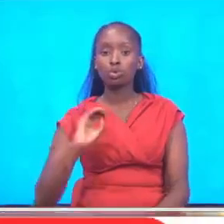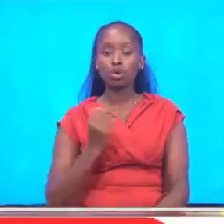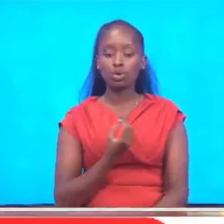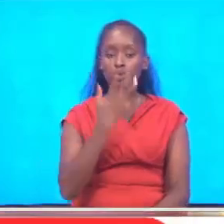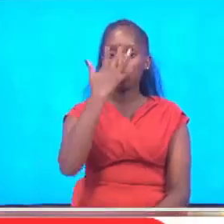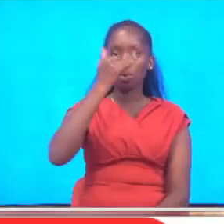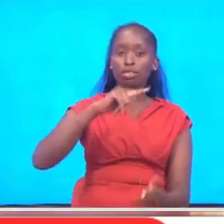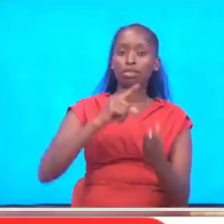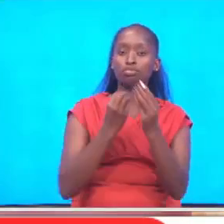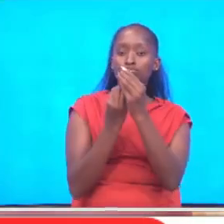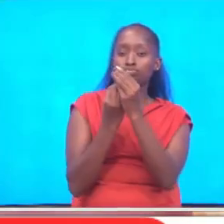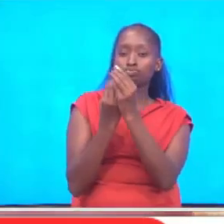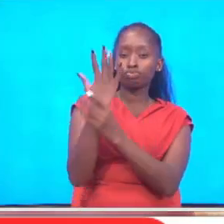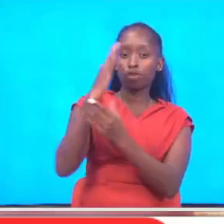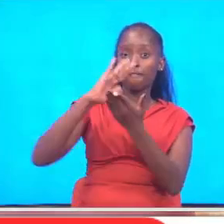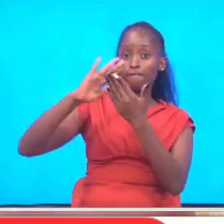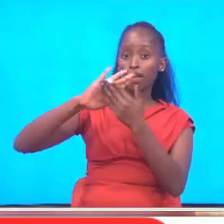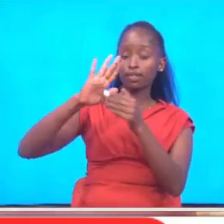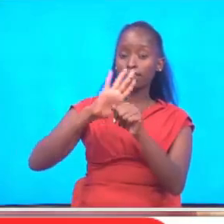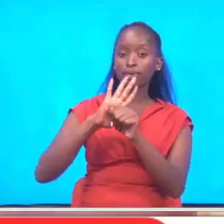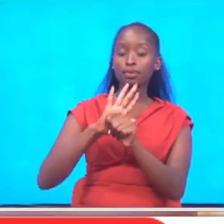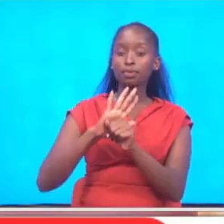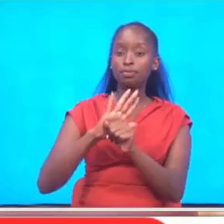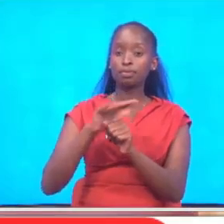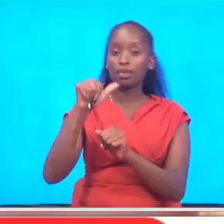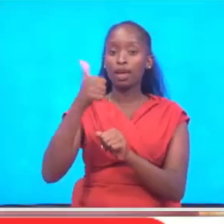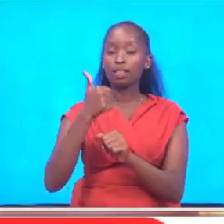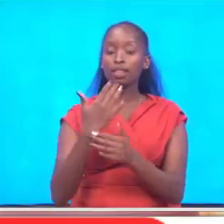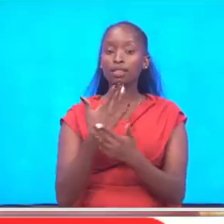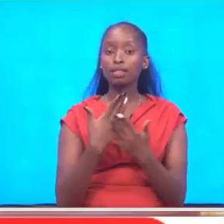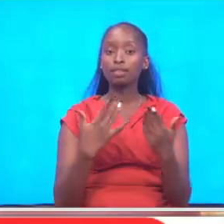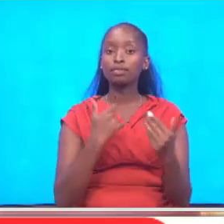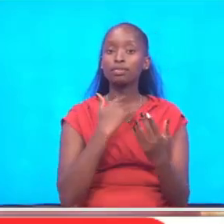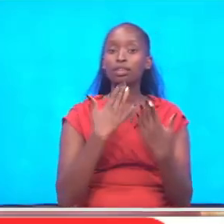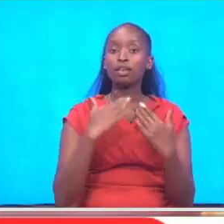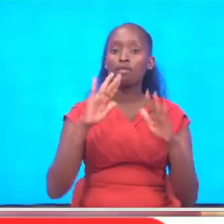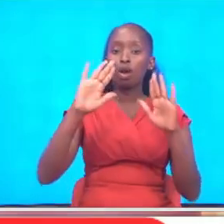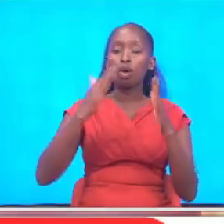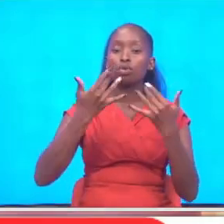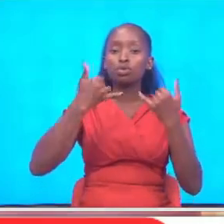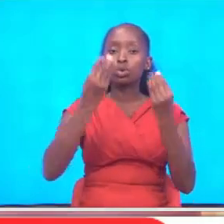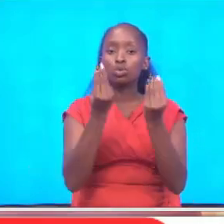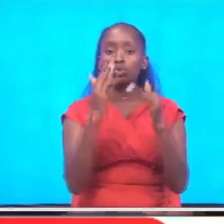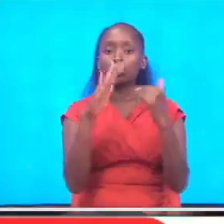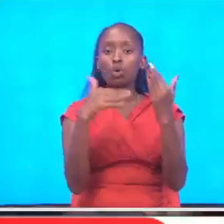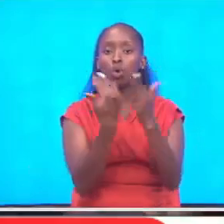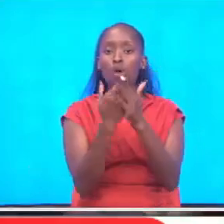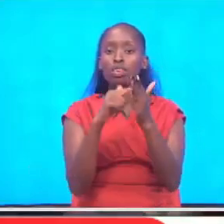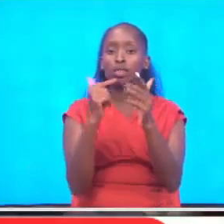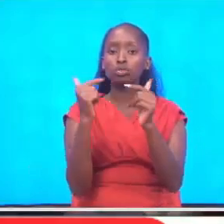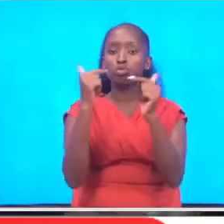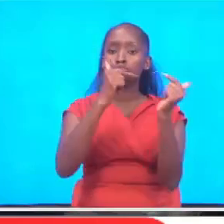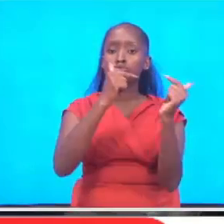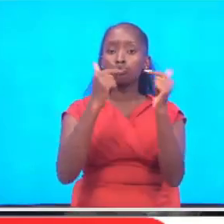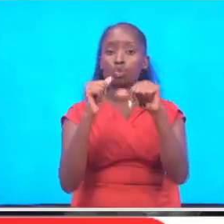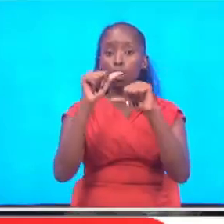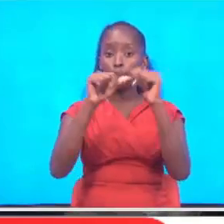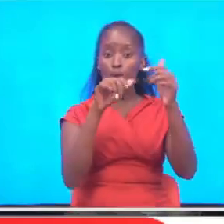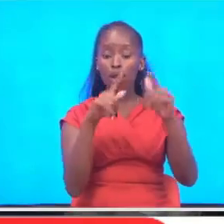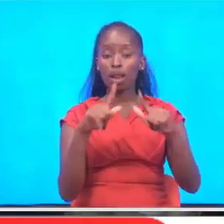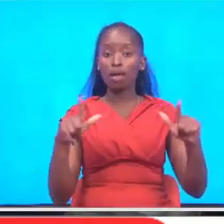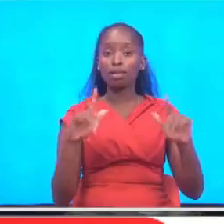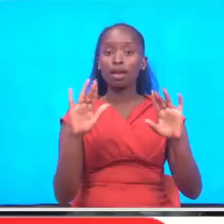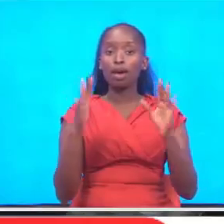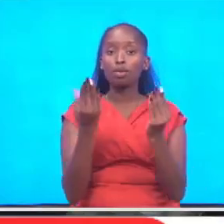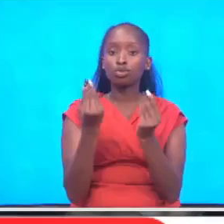fast. Mapendekezo mengine yamegusia jinsi ya kutatua migogoro ya ardhi, uhifadhi wa mazingira, na jinsi ya